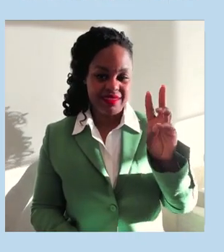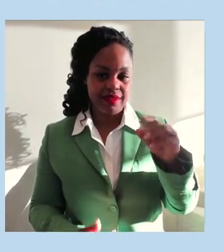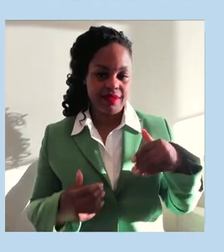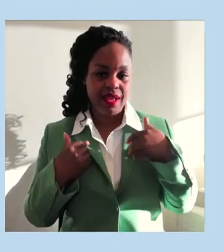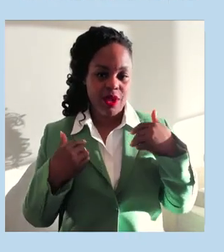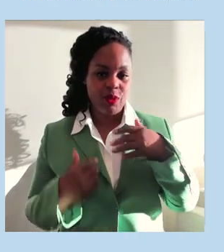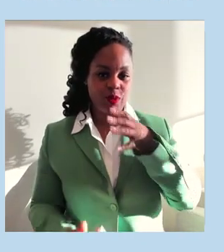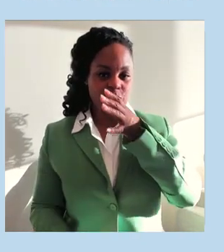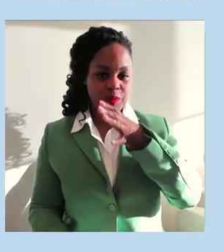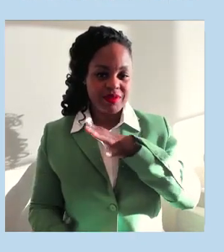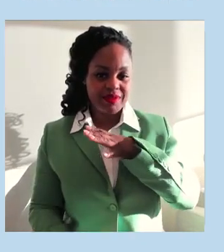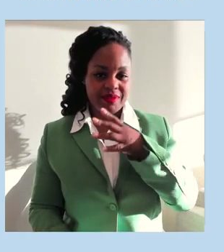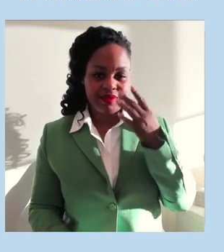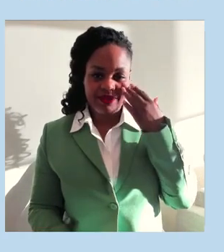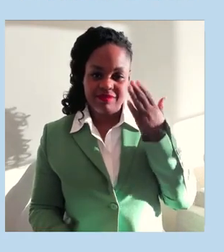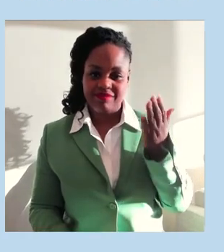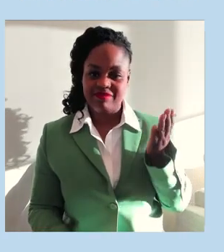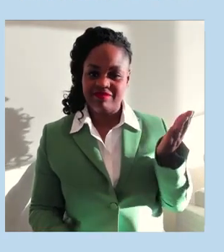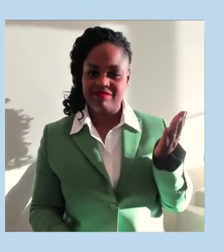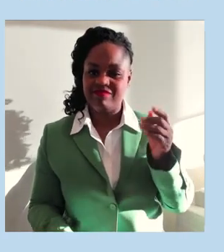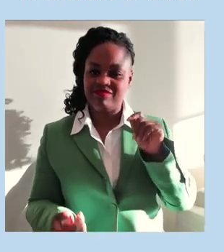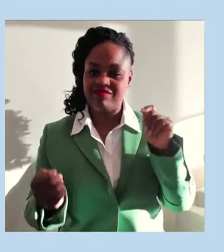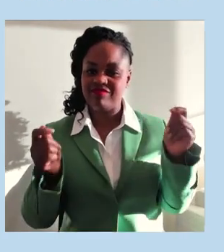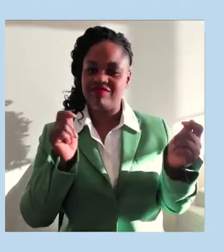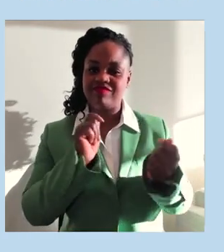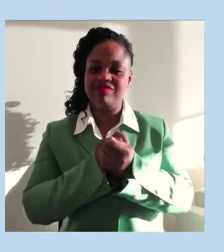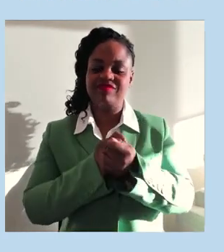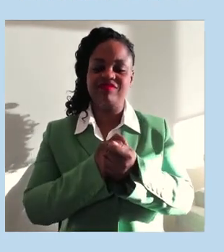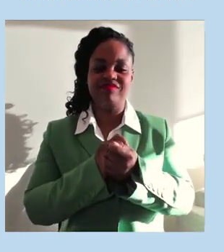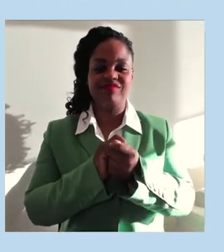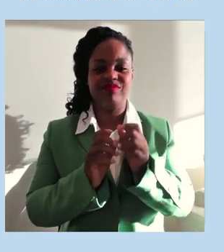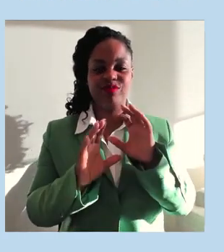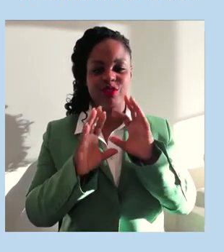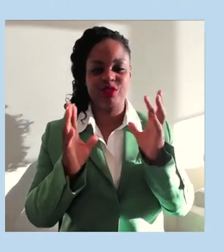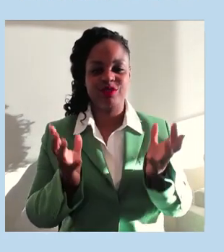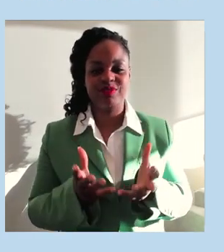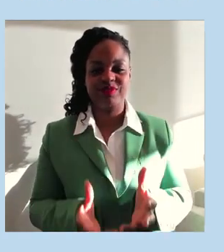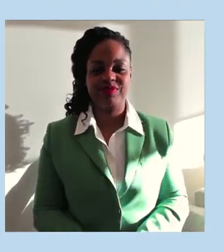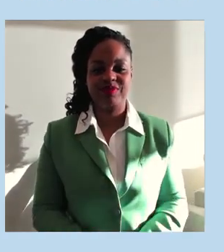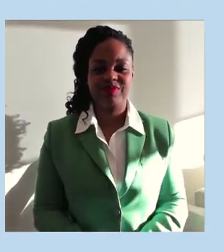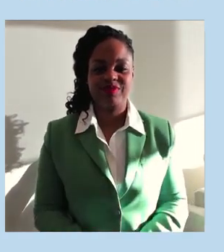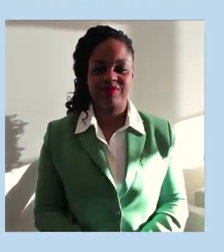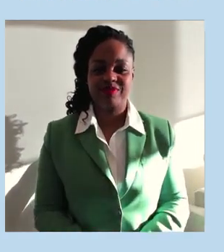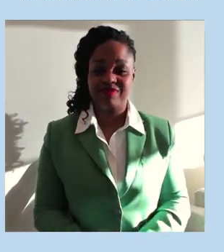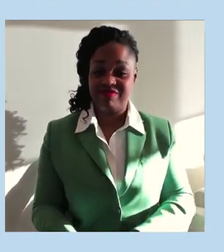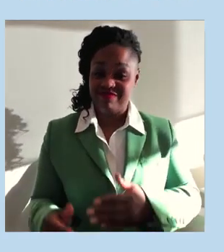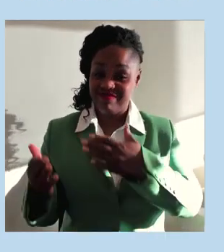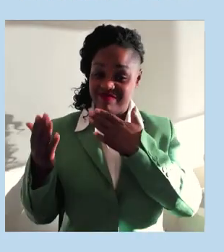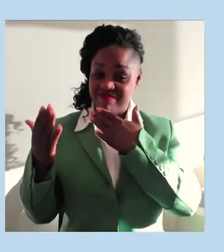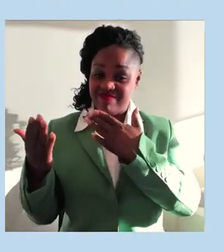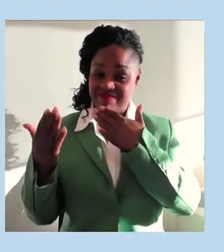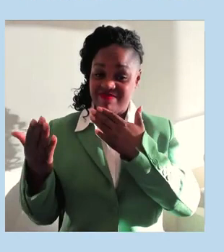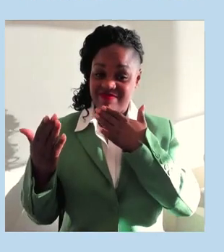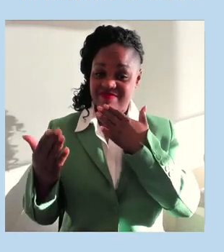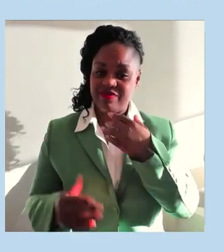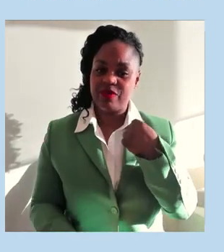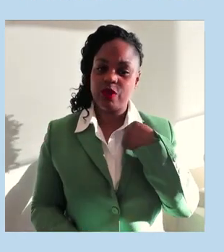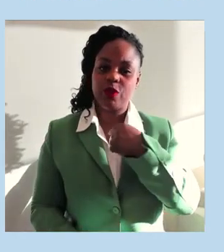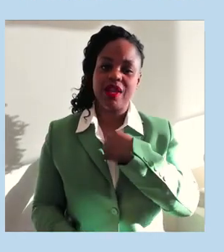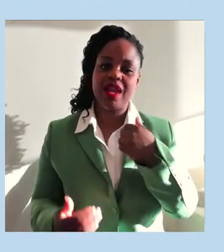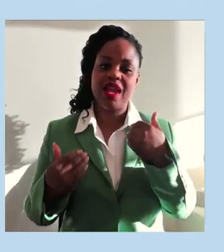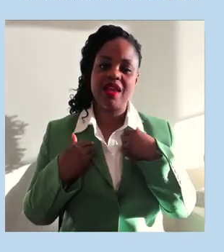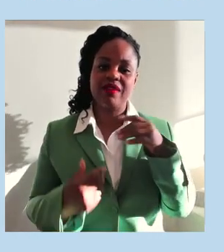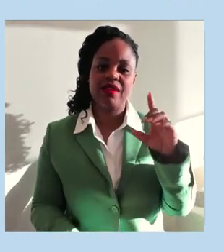So with us today, as you heard, good morning. We have Darina, a Ukrainian